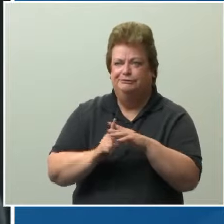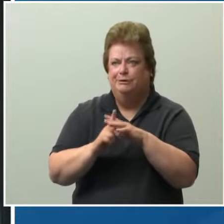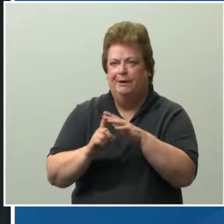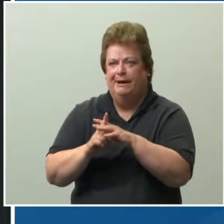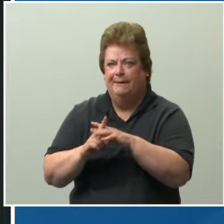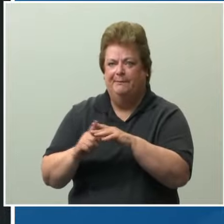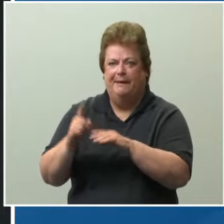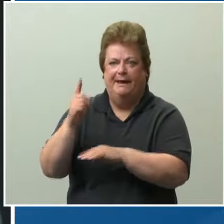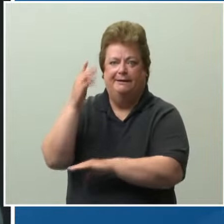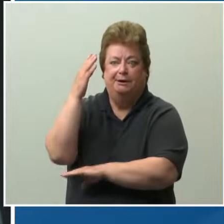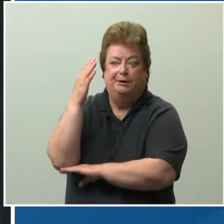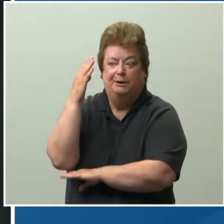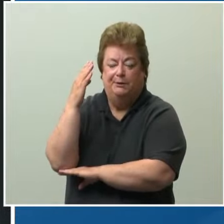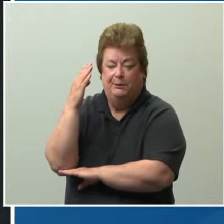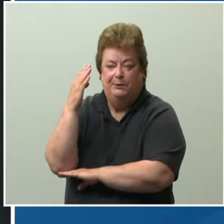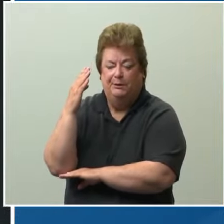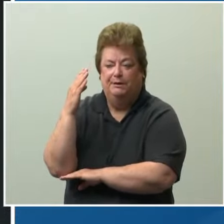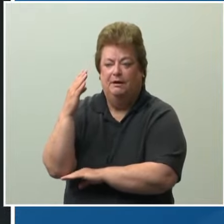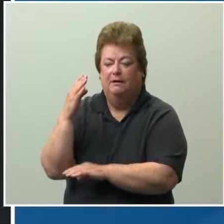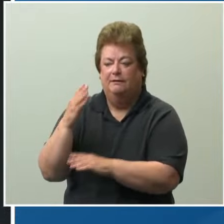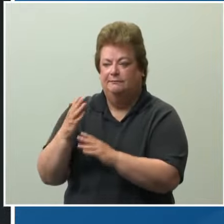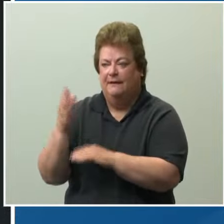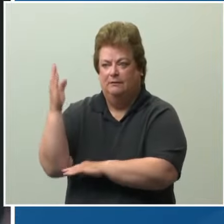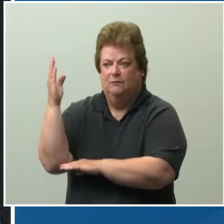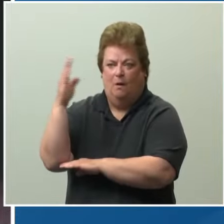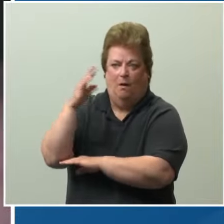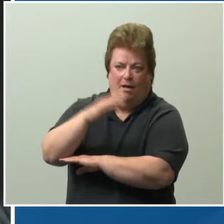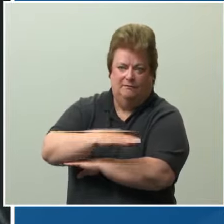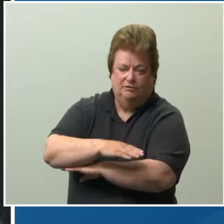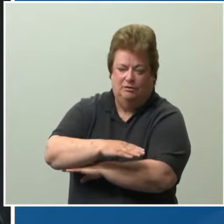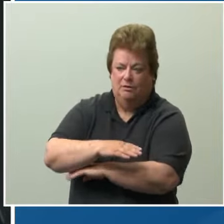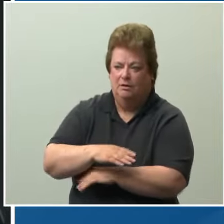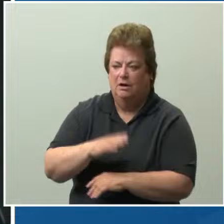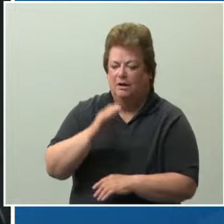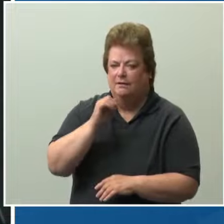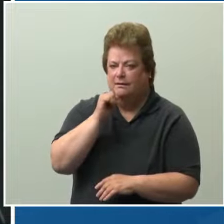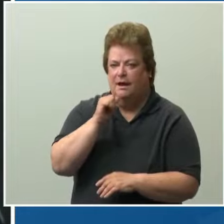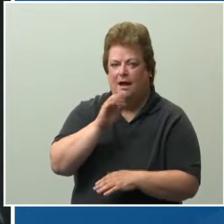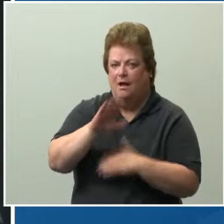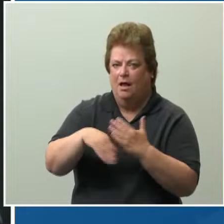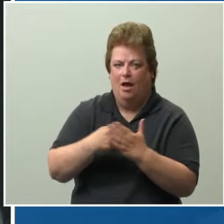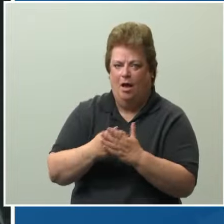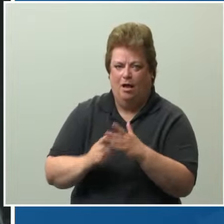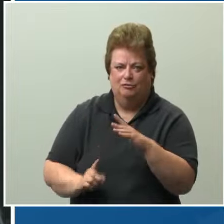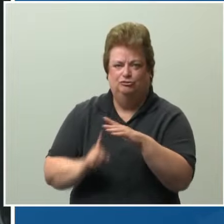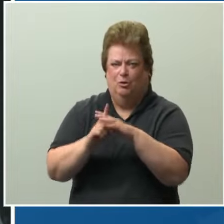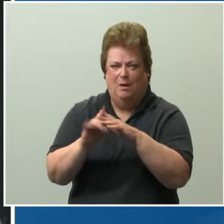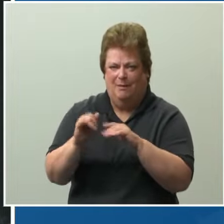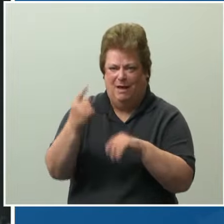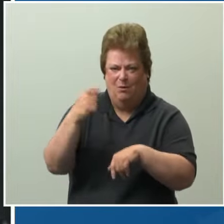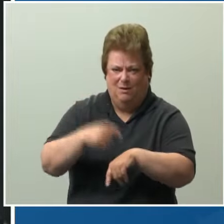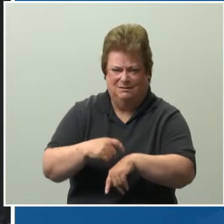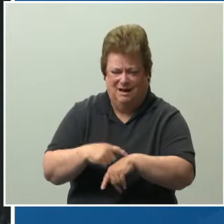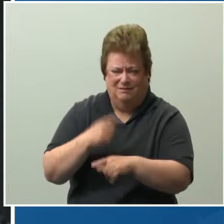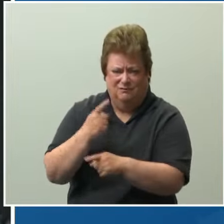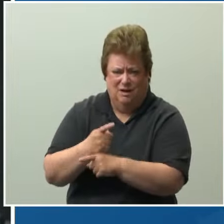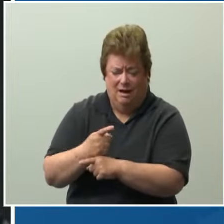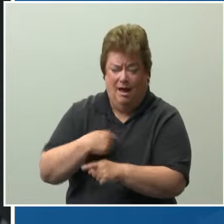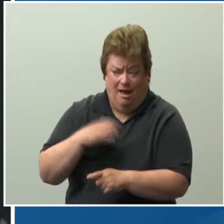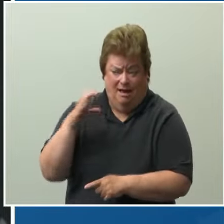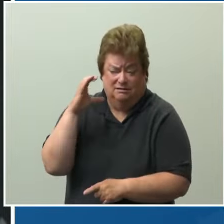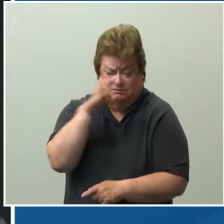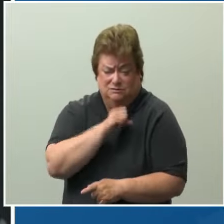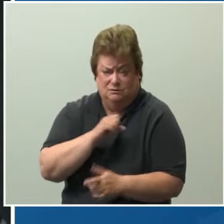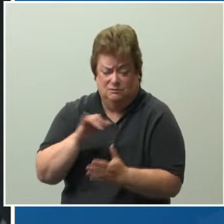or something and through the afternoon rather than all show up at once. I assume